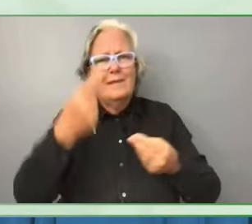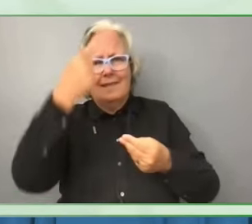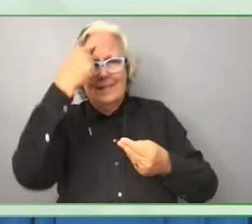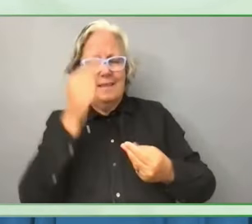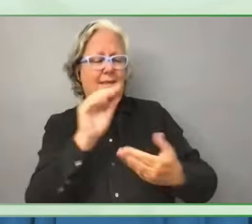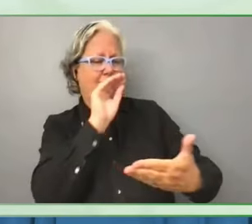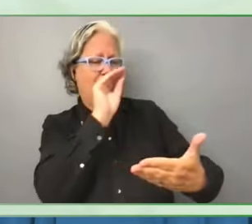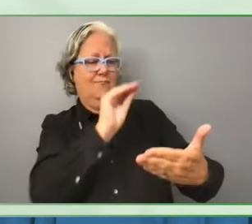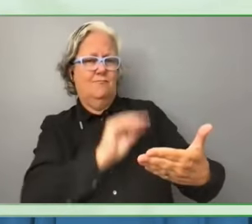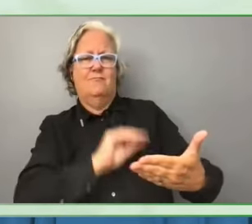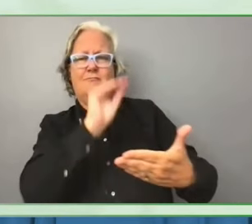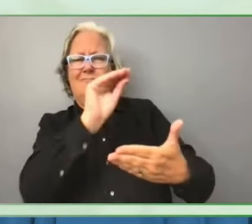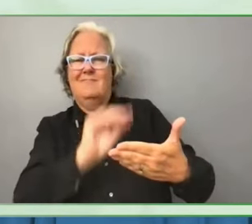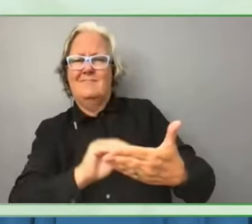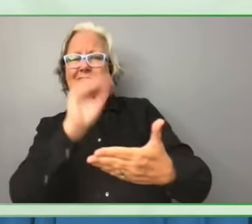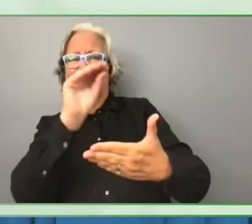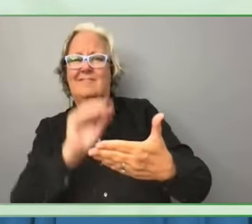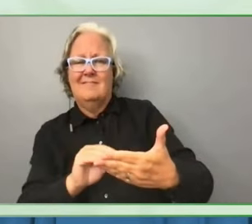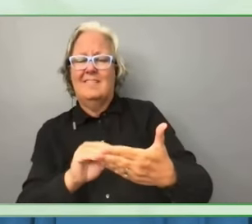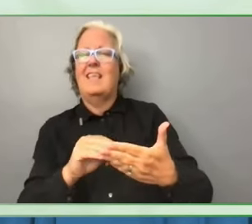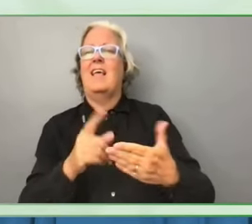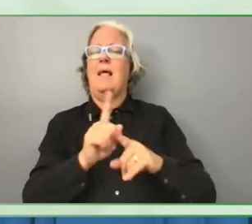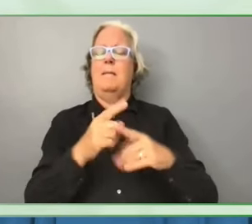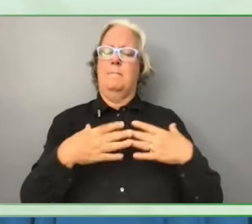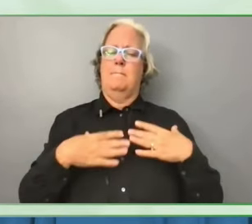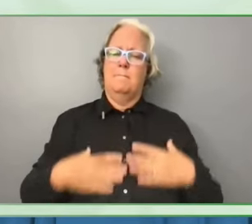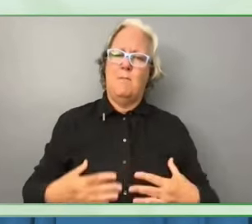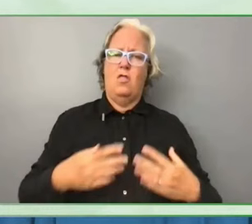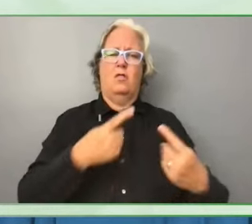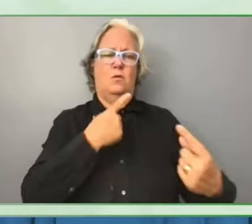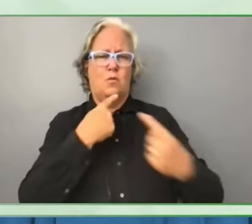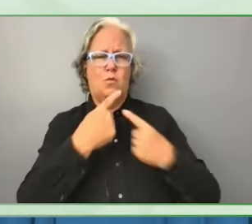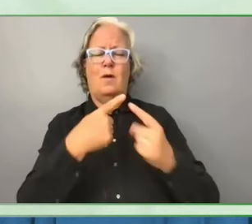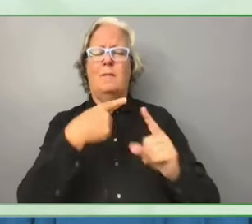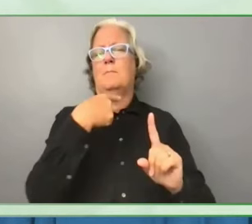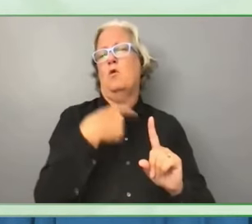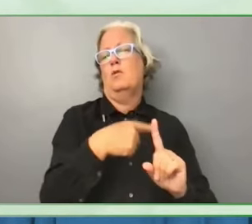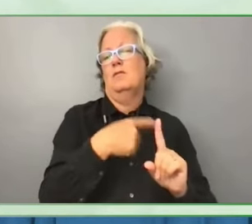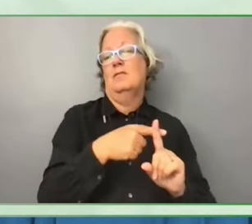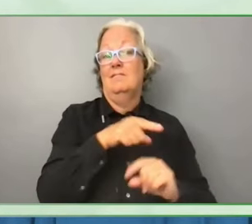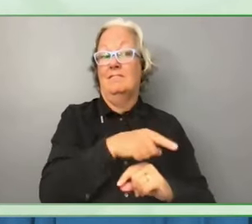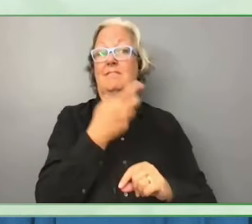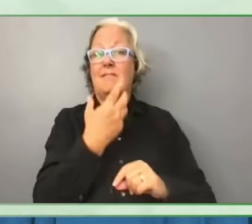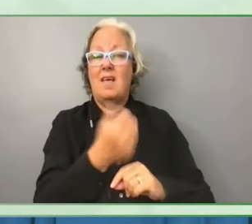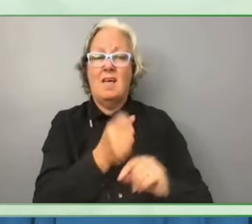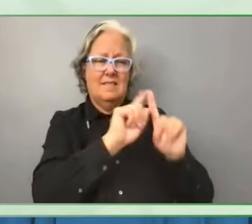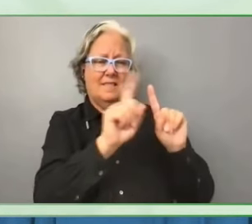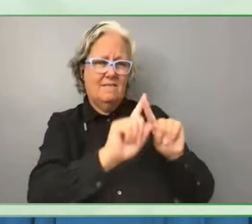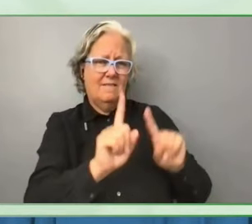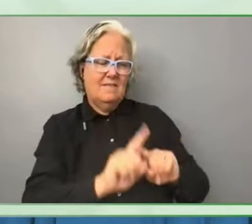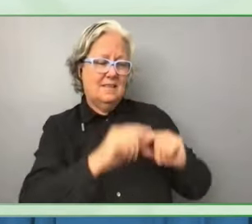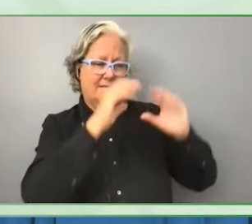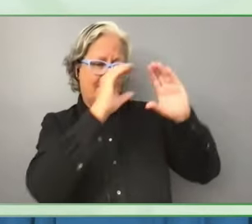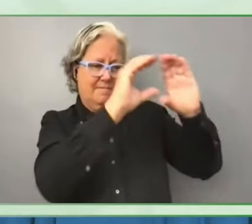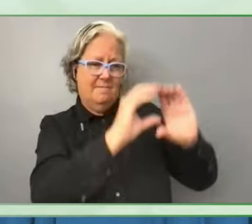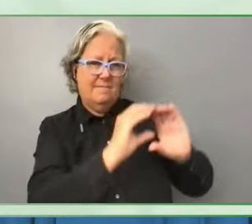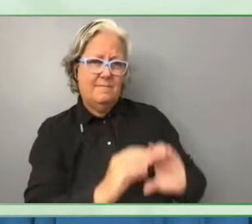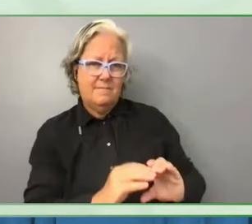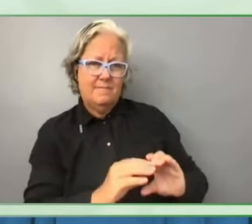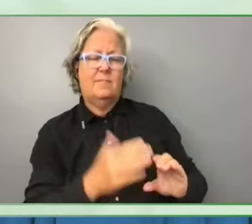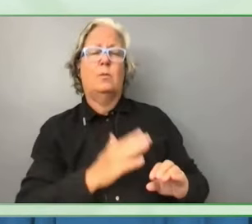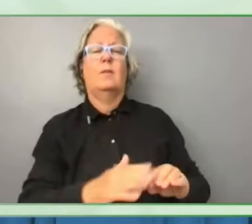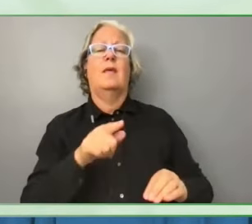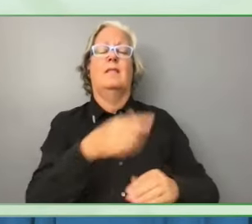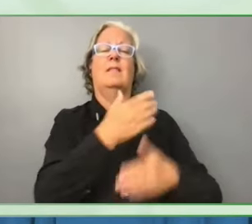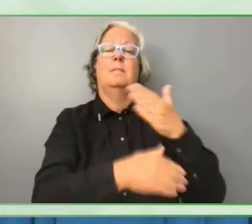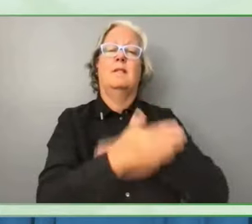about SRHR. It's based on existing modules, but adapted to be disability inclusive, to mainstream SRHR, and